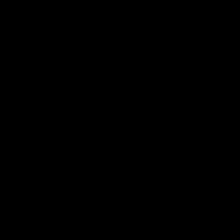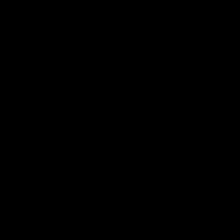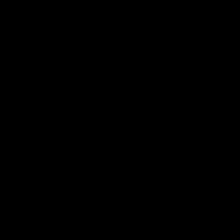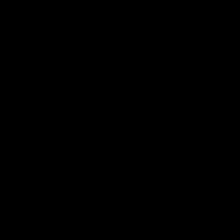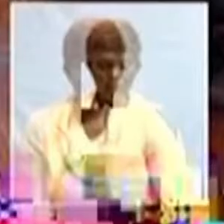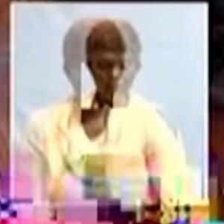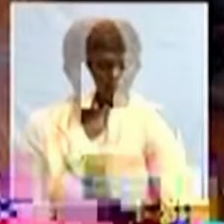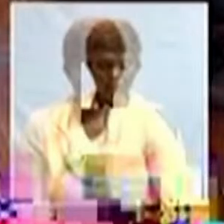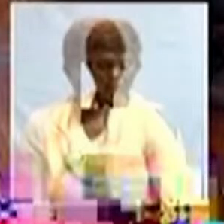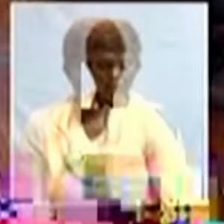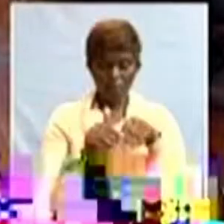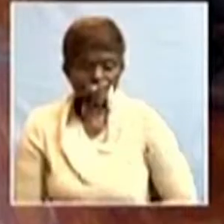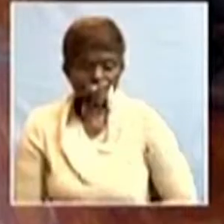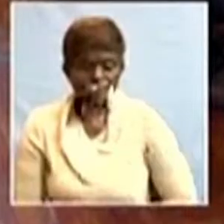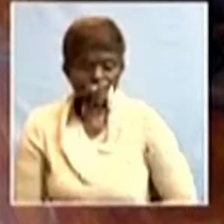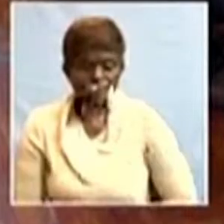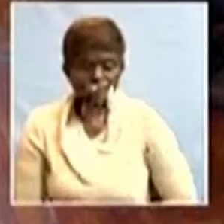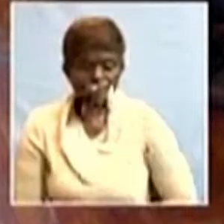of cash